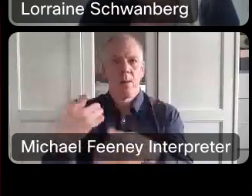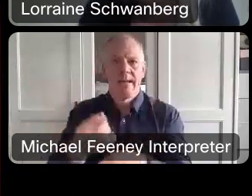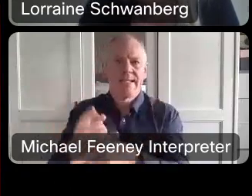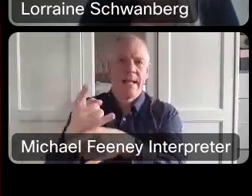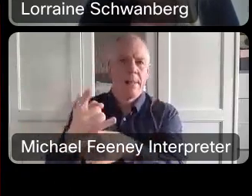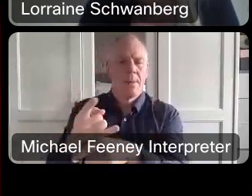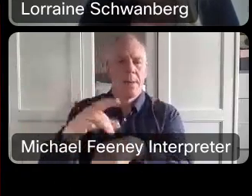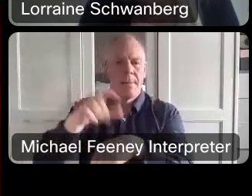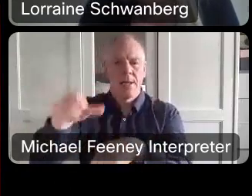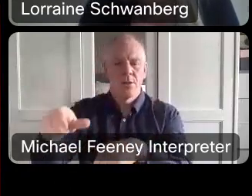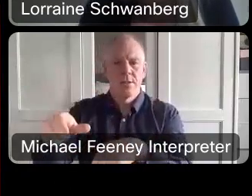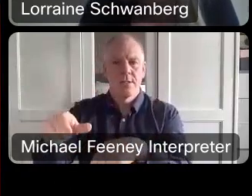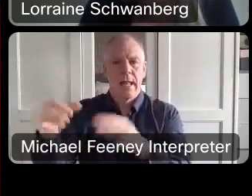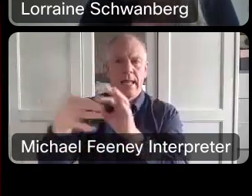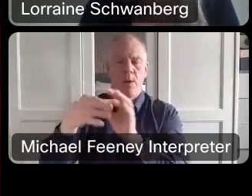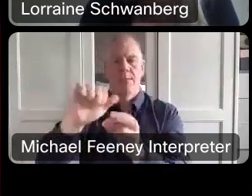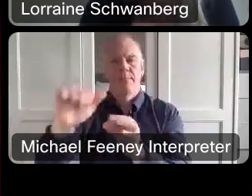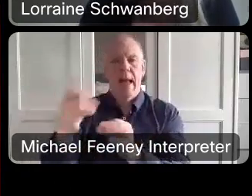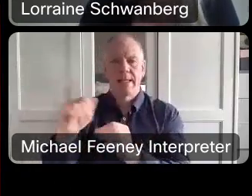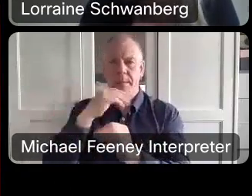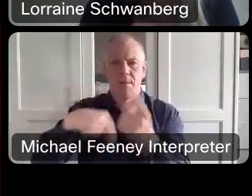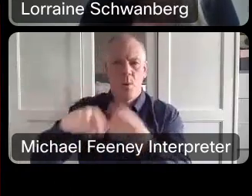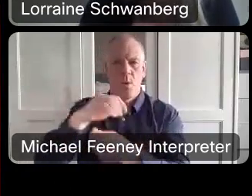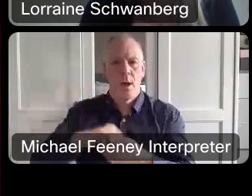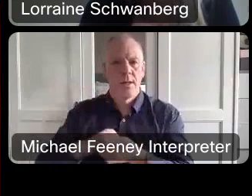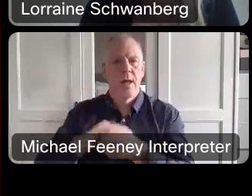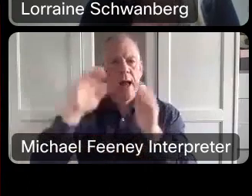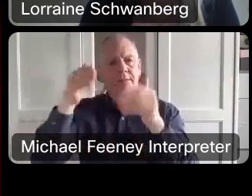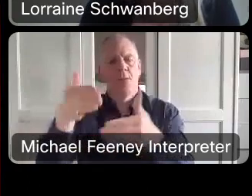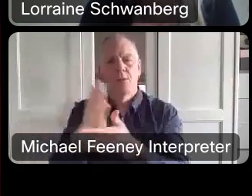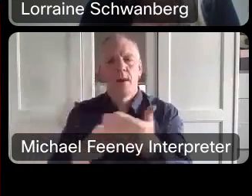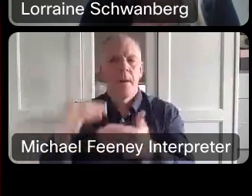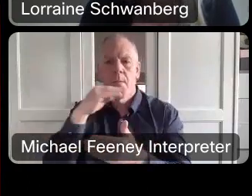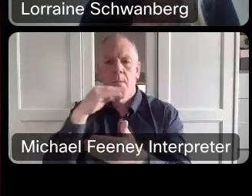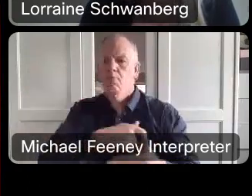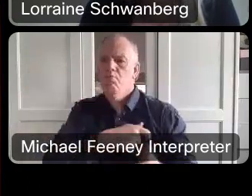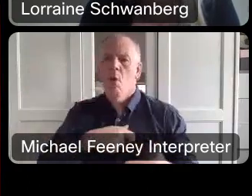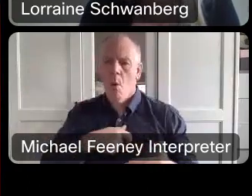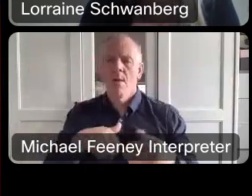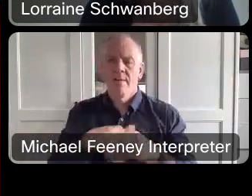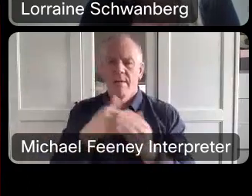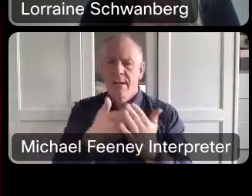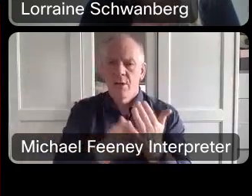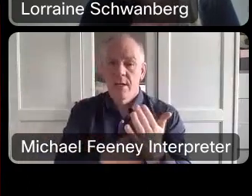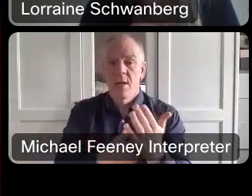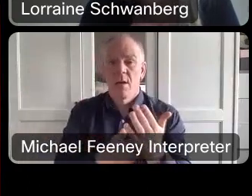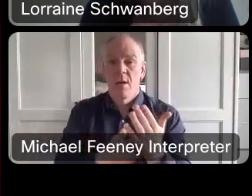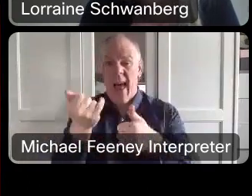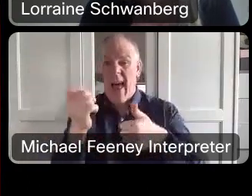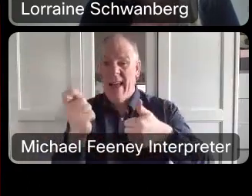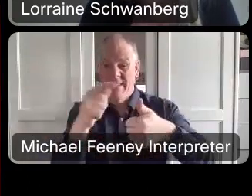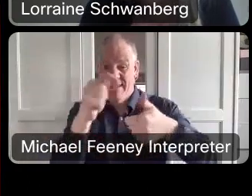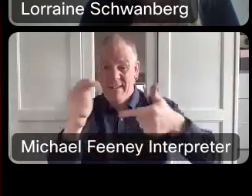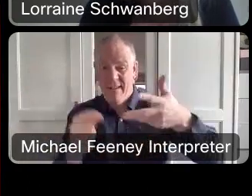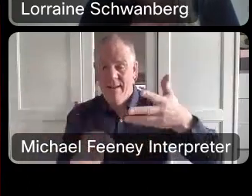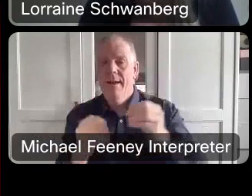them, we'll be focusing in on some of the key roles within the legislation. So throughout the Act, it